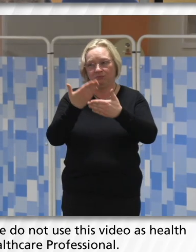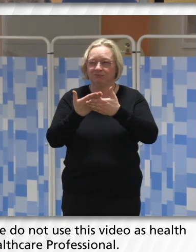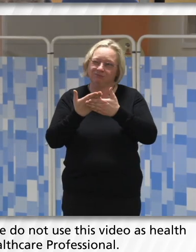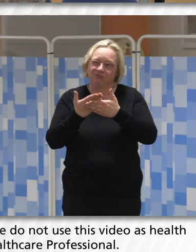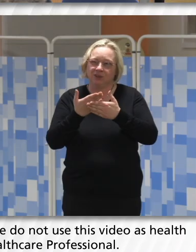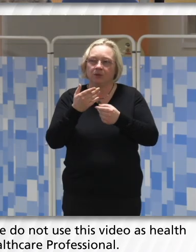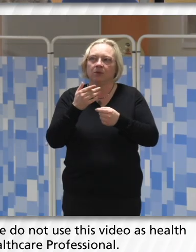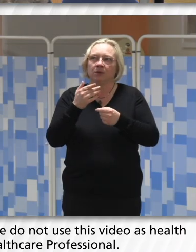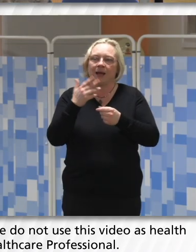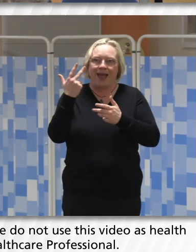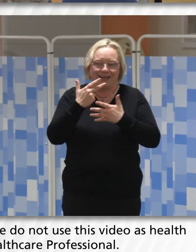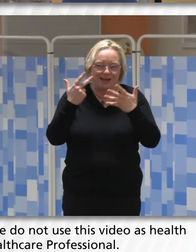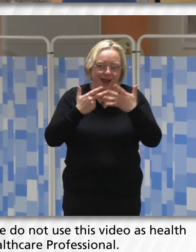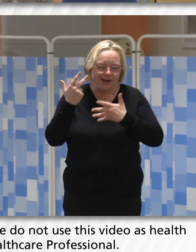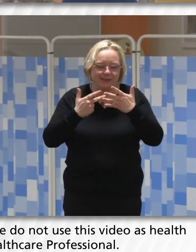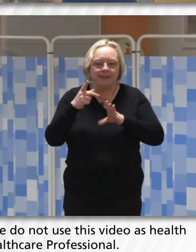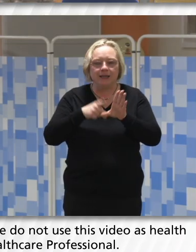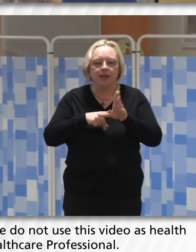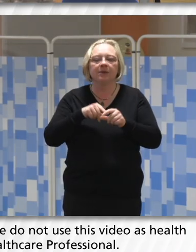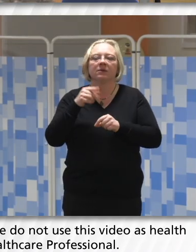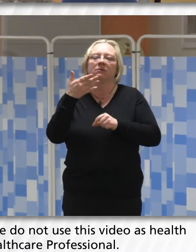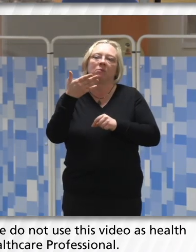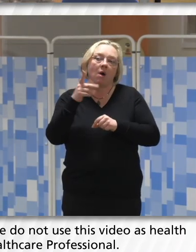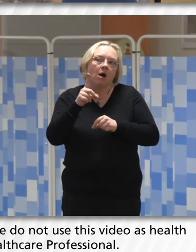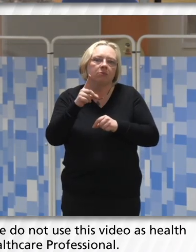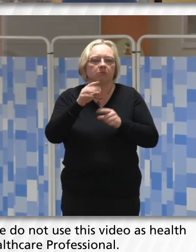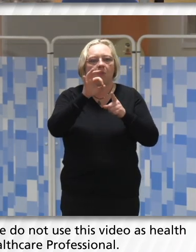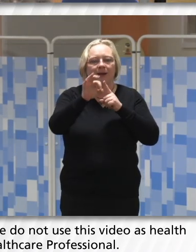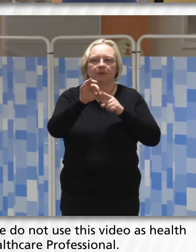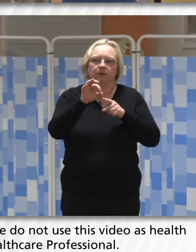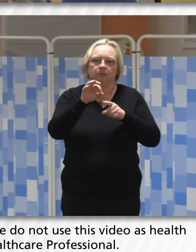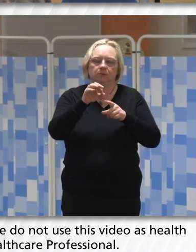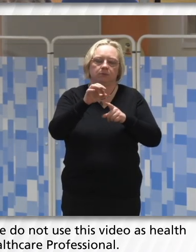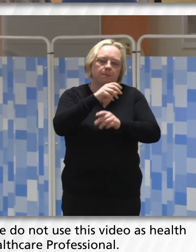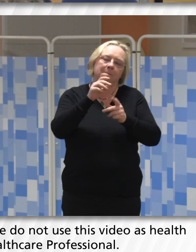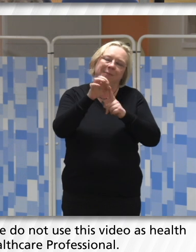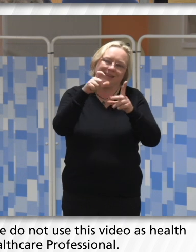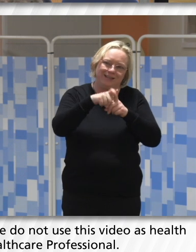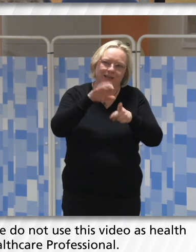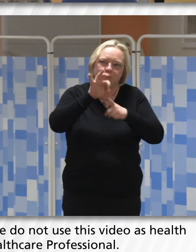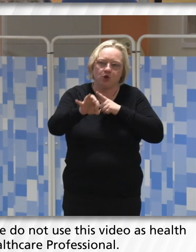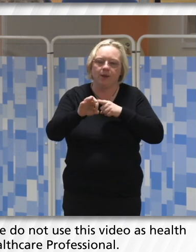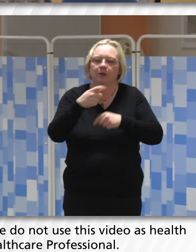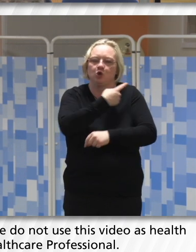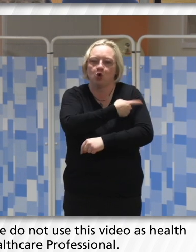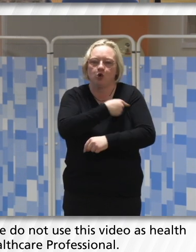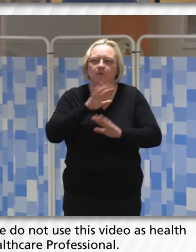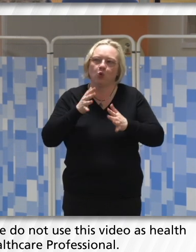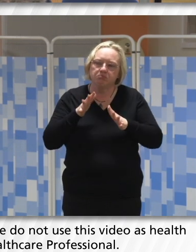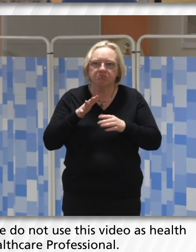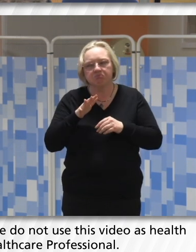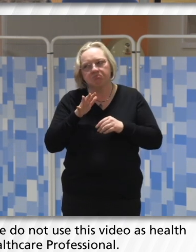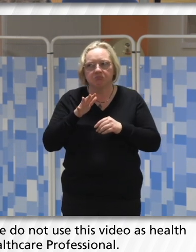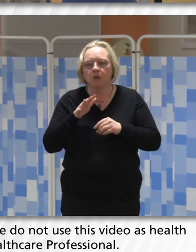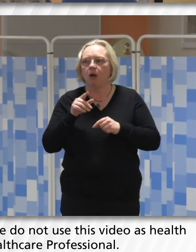nurse for 9 years. Lisa's been a Parkinson's nurse for 20 years. So, you know, you're not going to get rid of us any day soon. We can